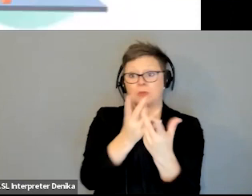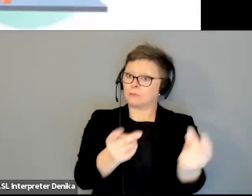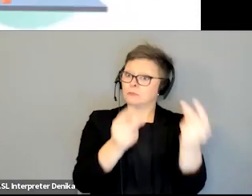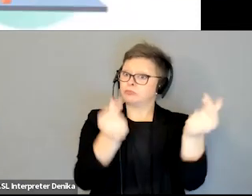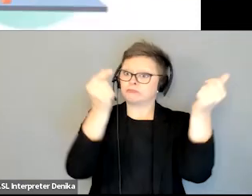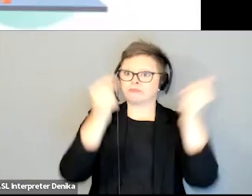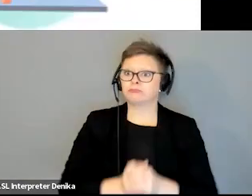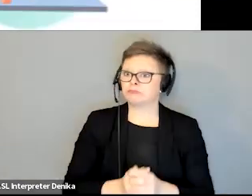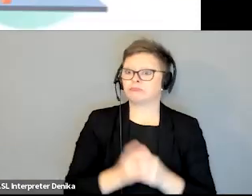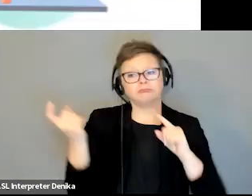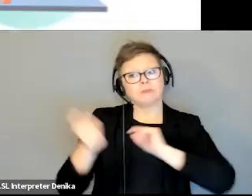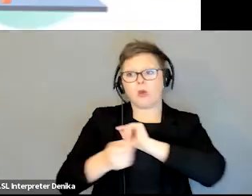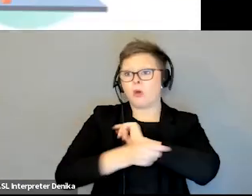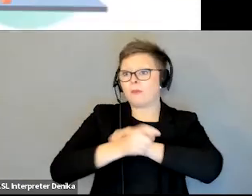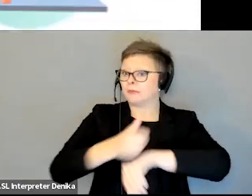by default.